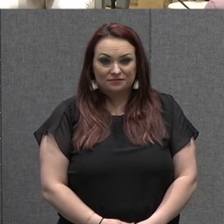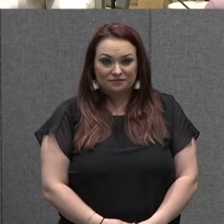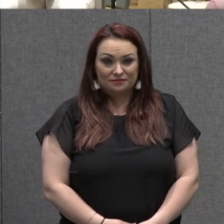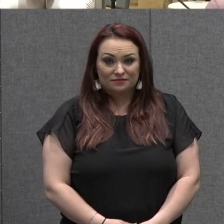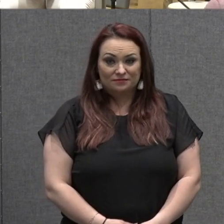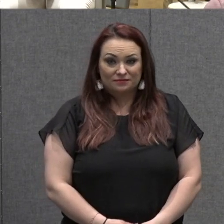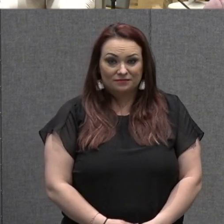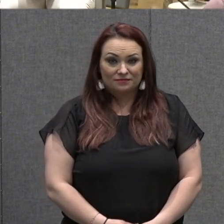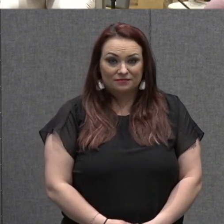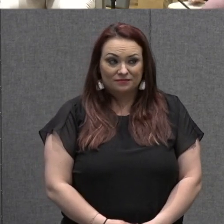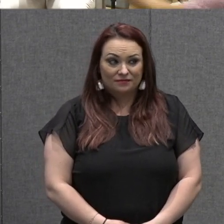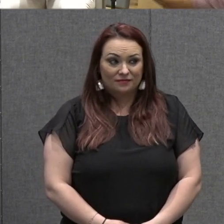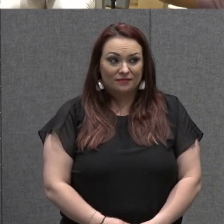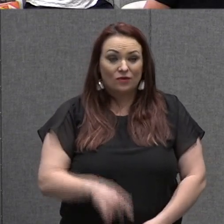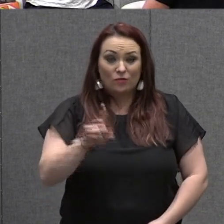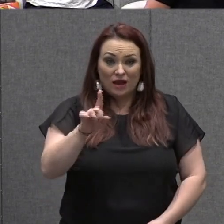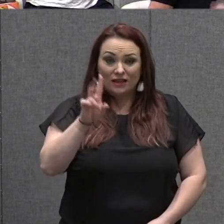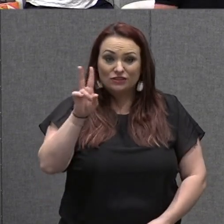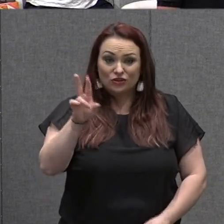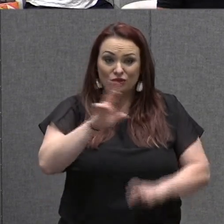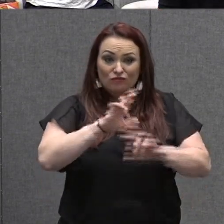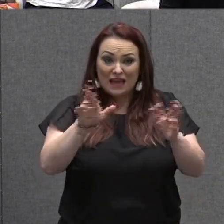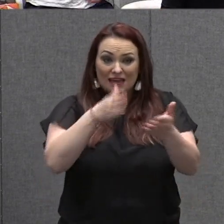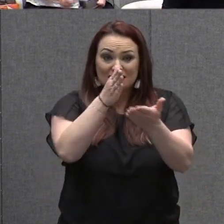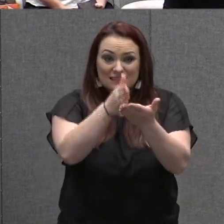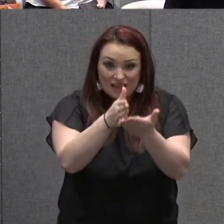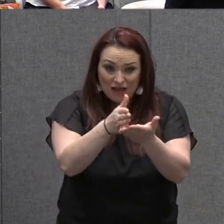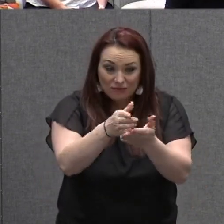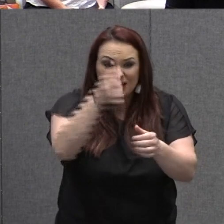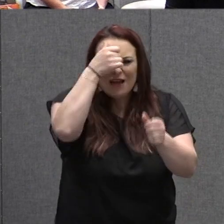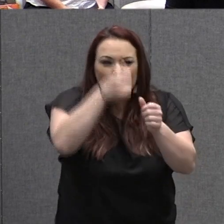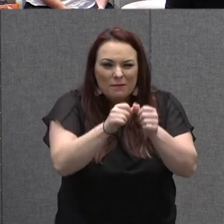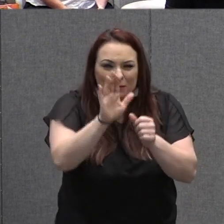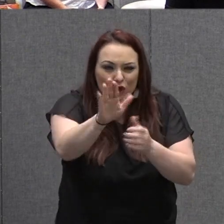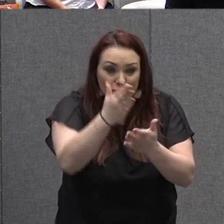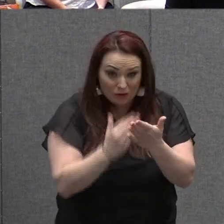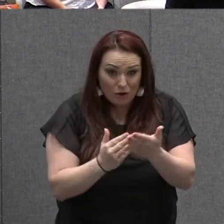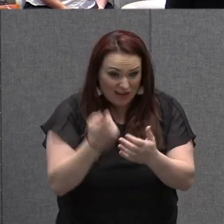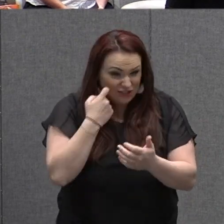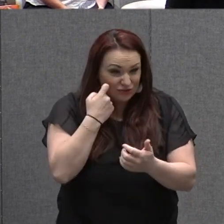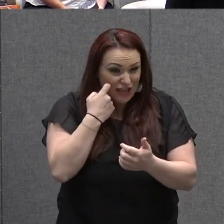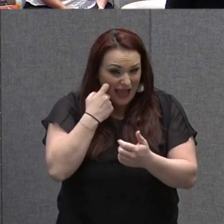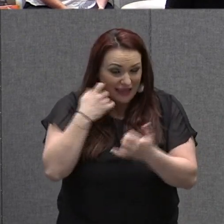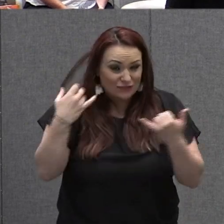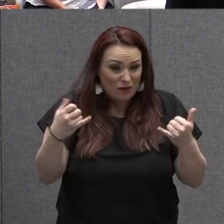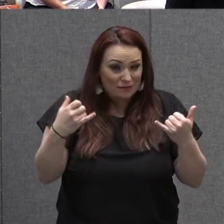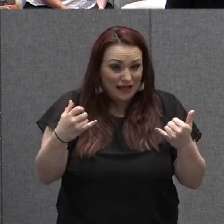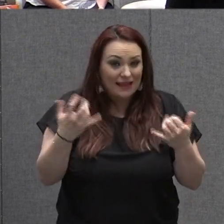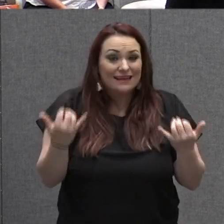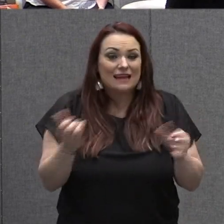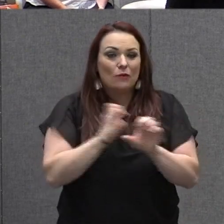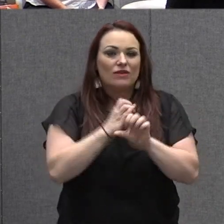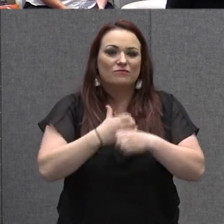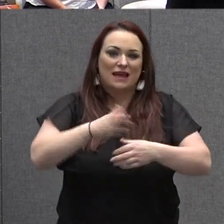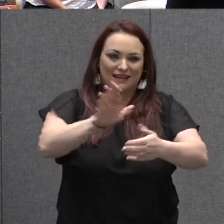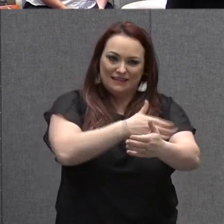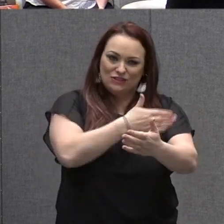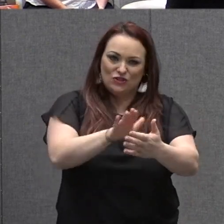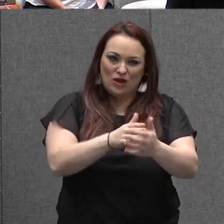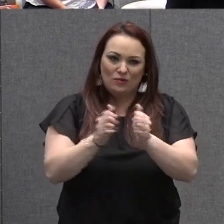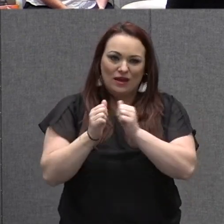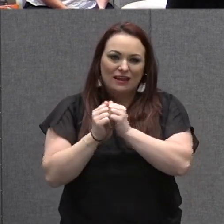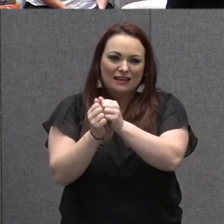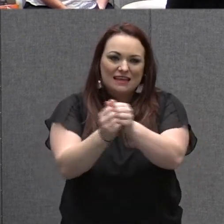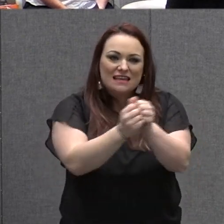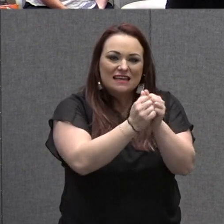One, two, ready, and stop. Now, I want you to remember the part that you were playing because now we've made a song. And so we're going to keep this all together. The